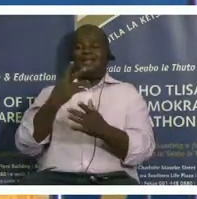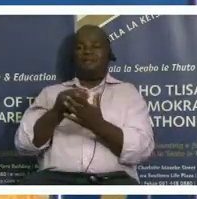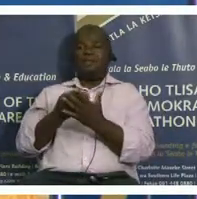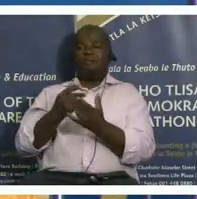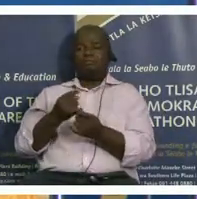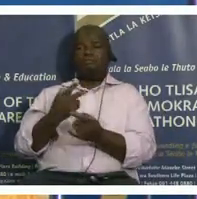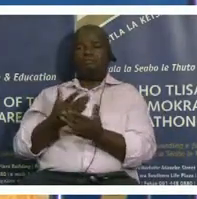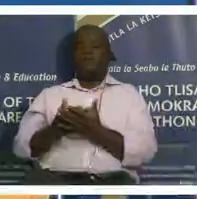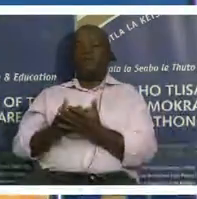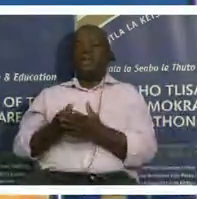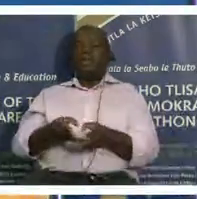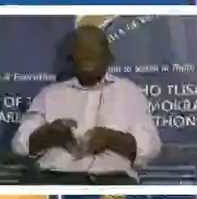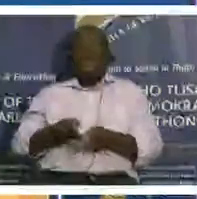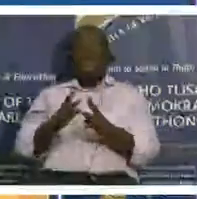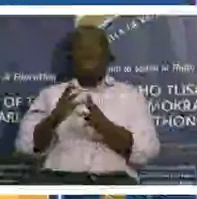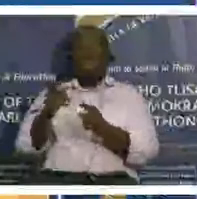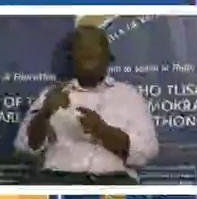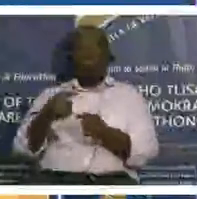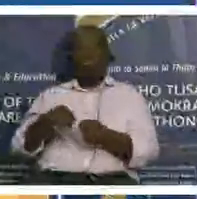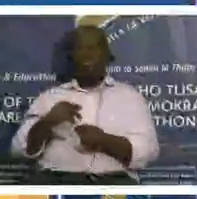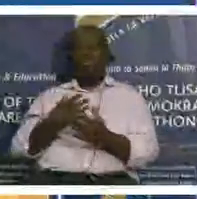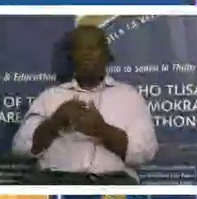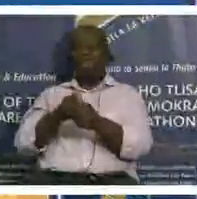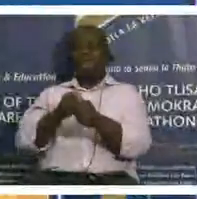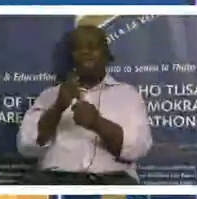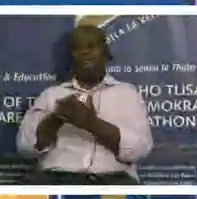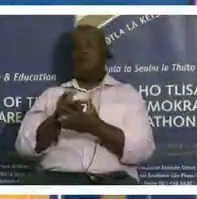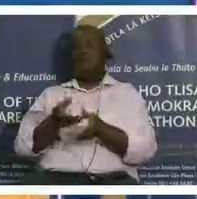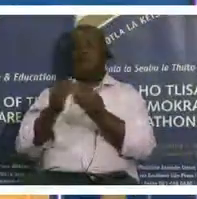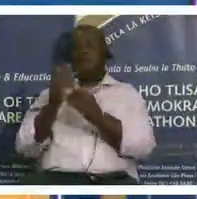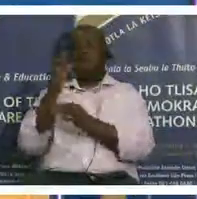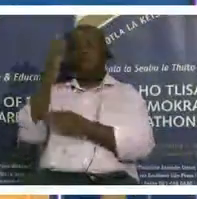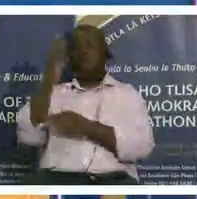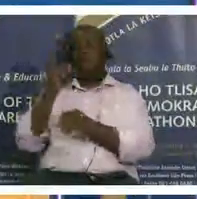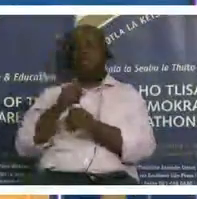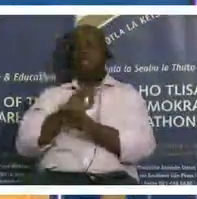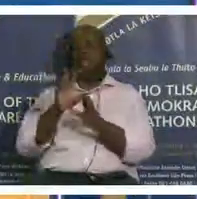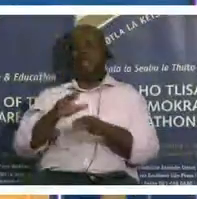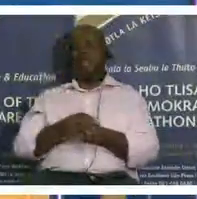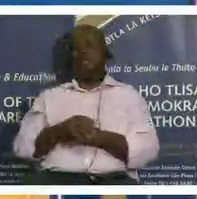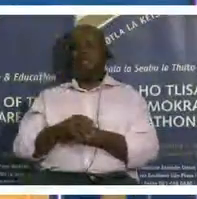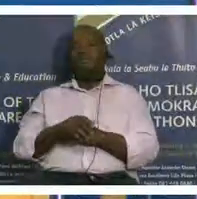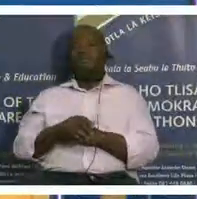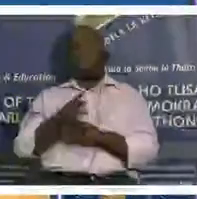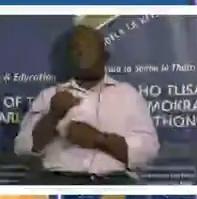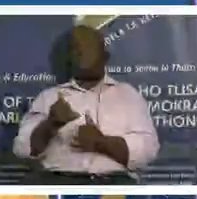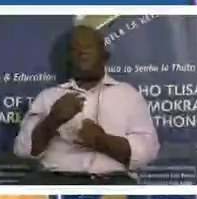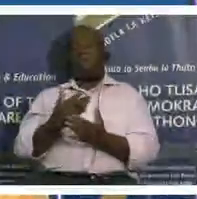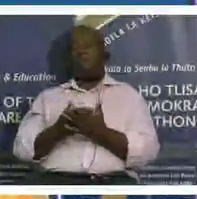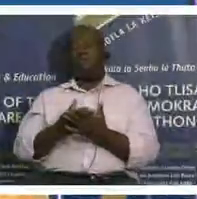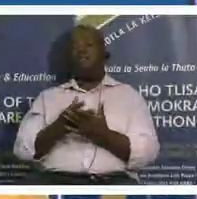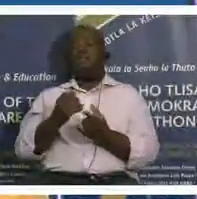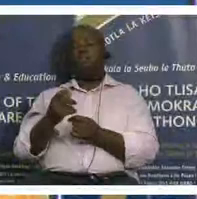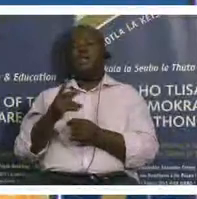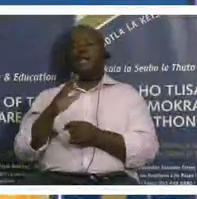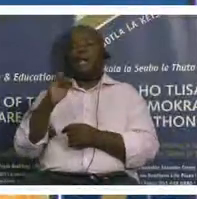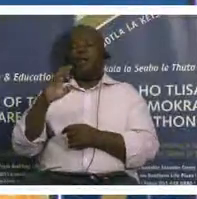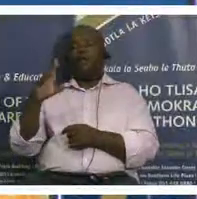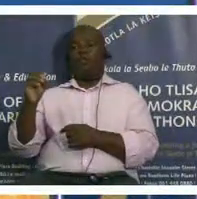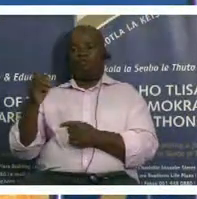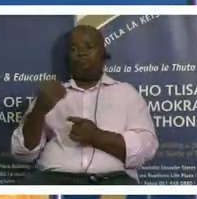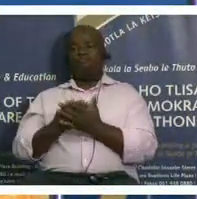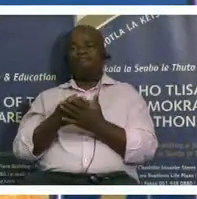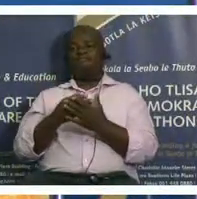are pathways to the future. We continue to work with the International Labour Organization to